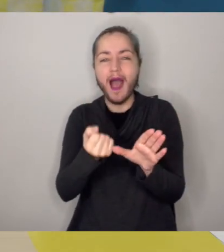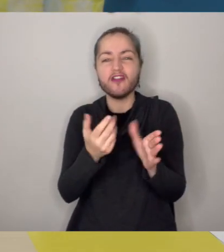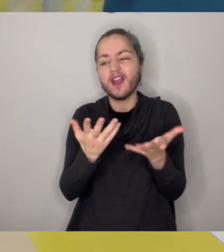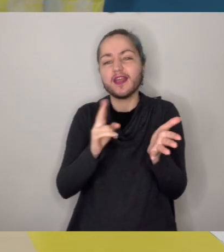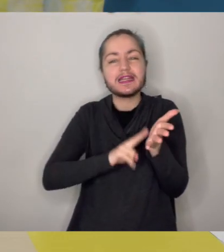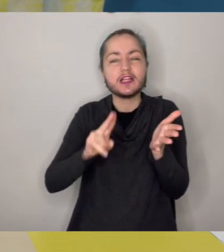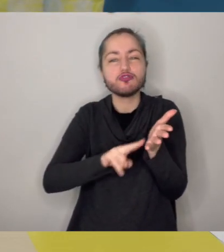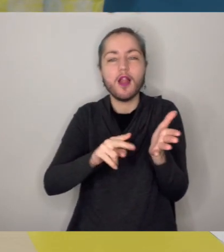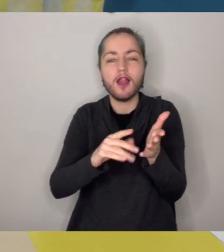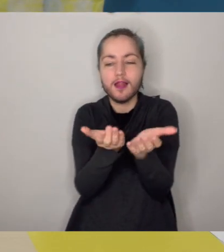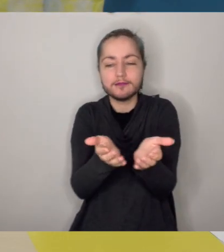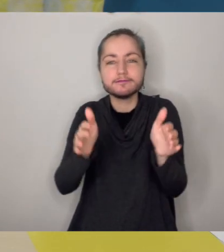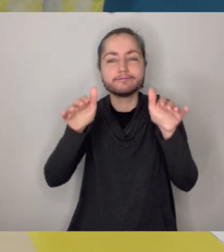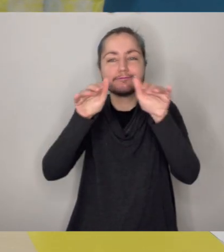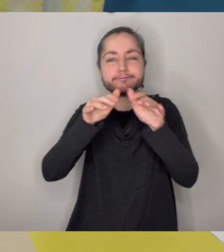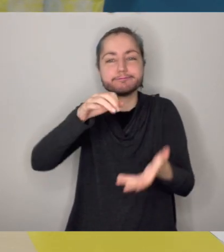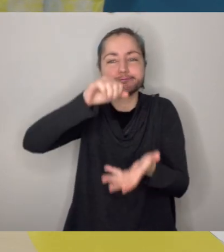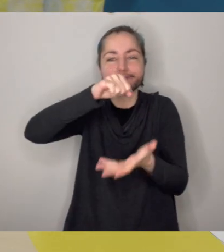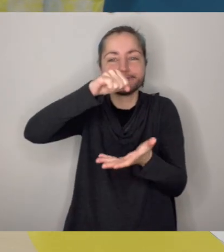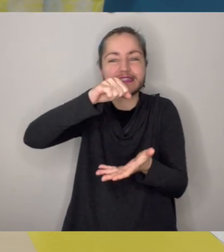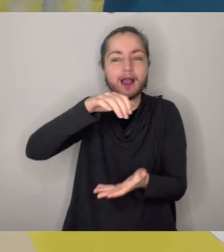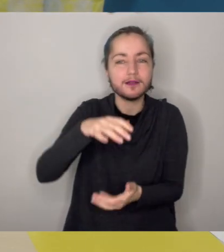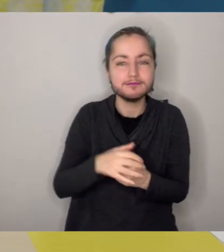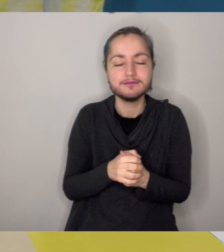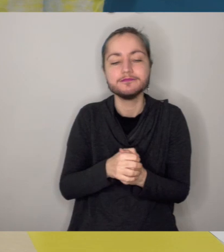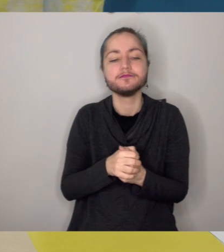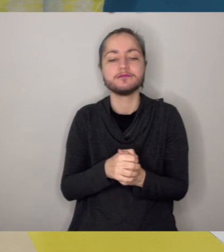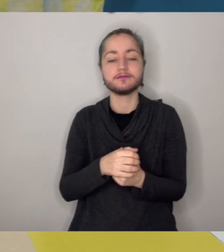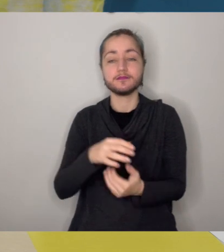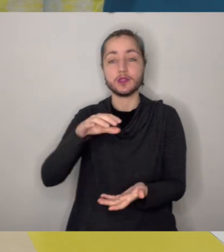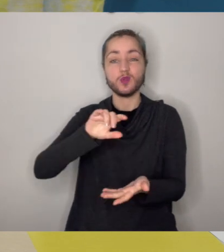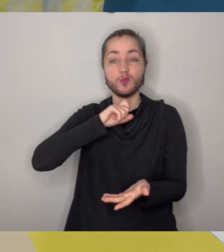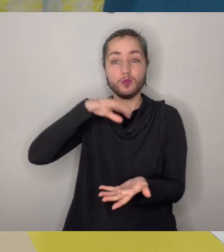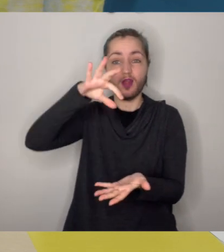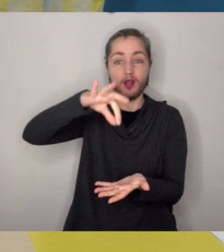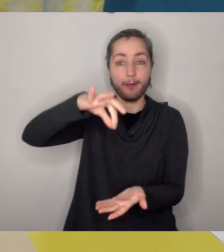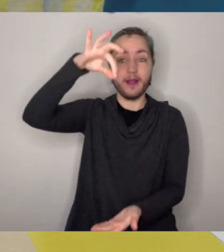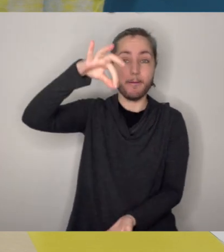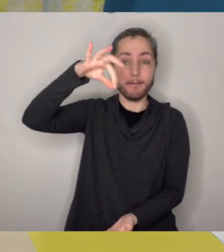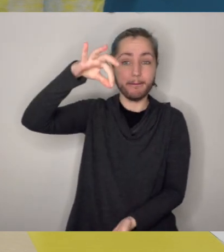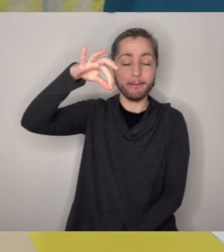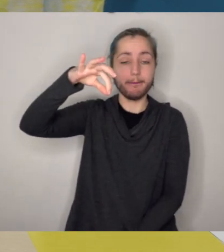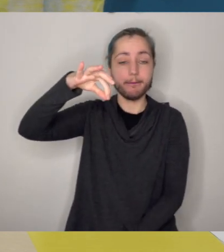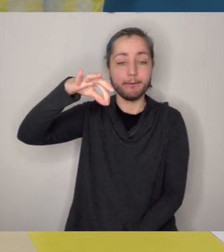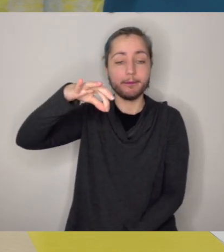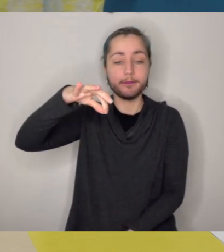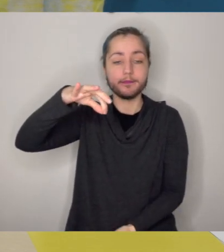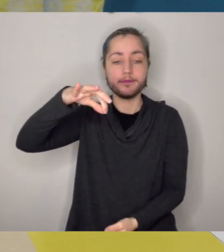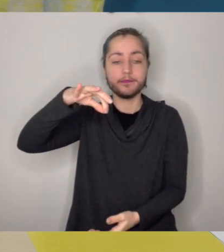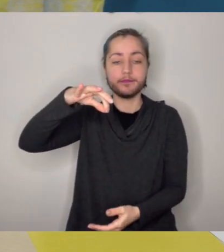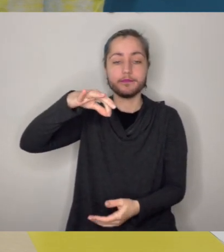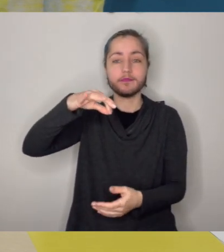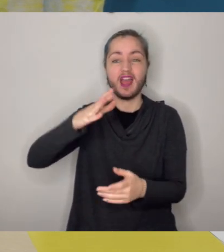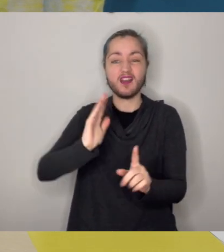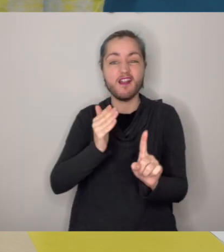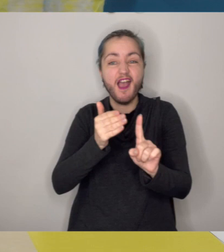These eggs come in like naturally, like a little sack per se. And so you're actually gonna pick the yolk